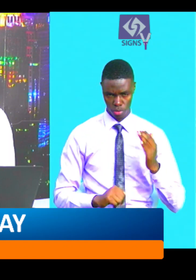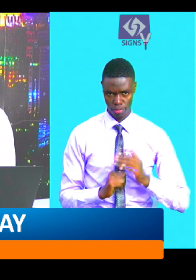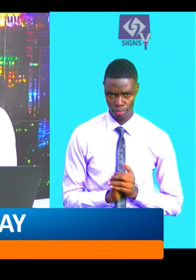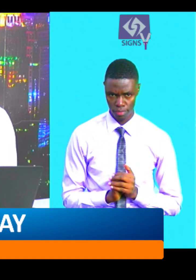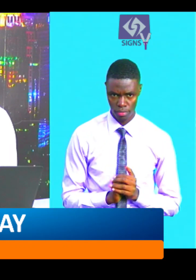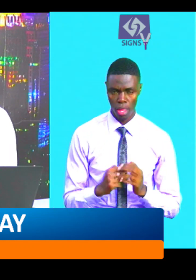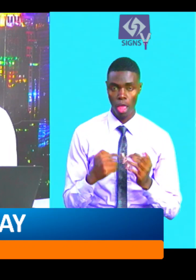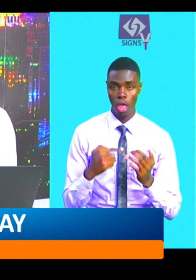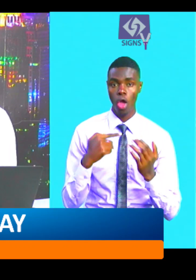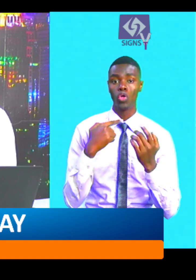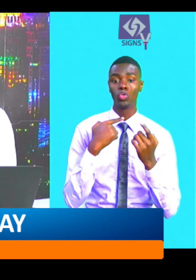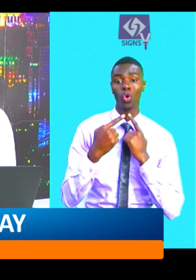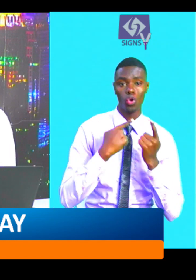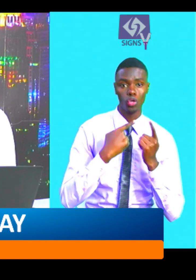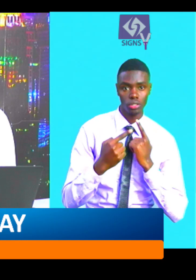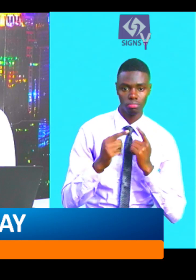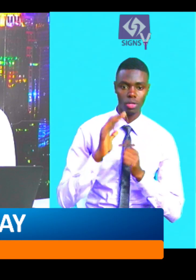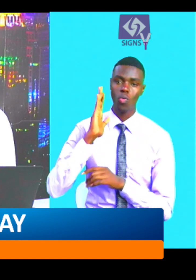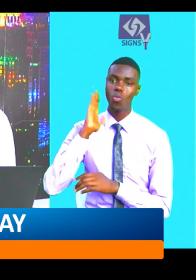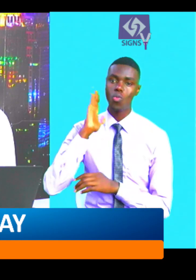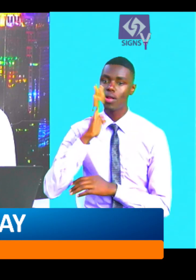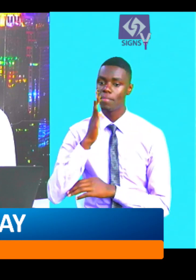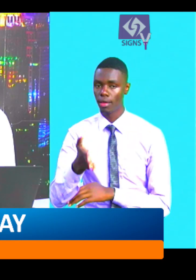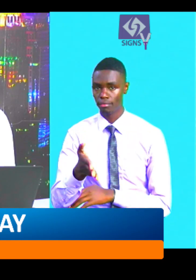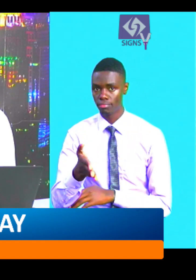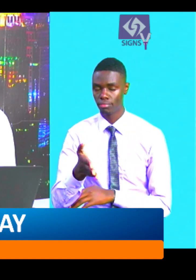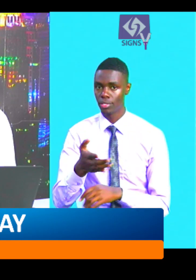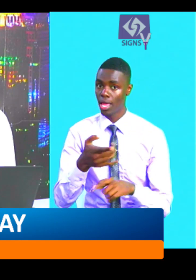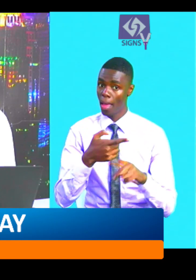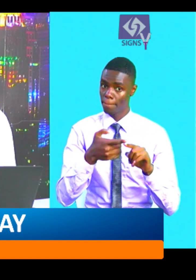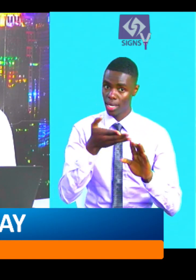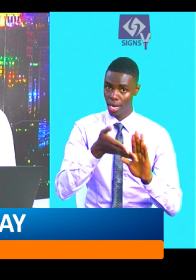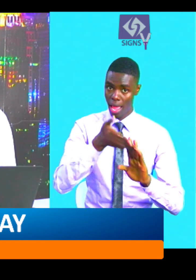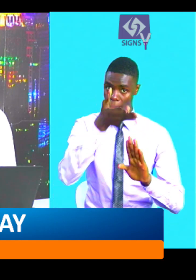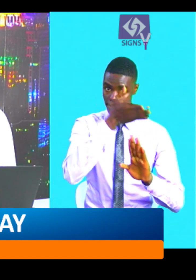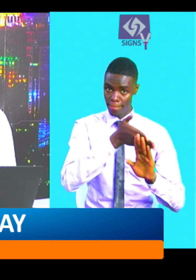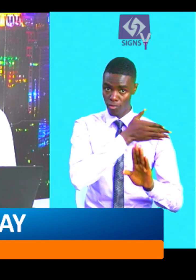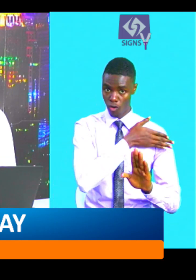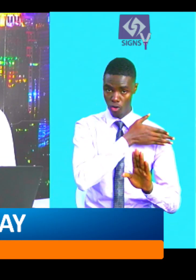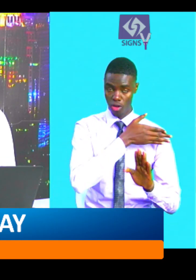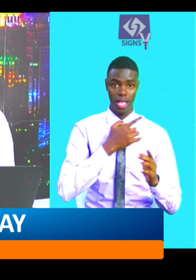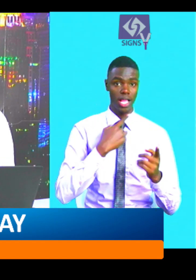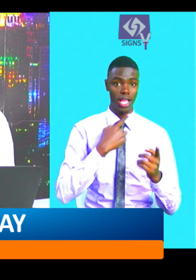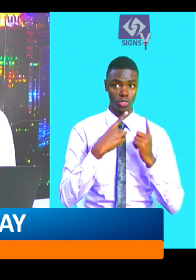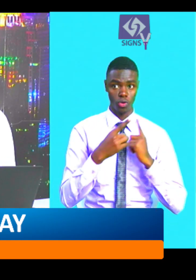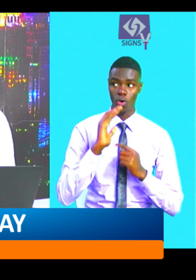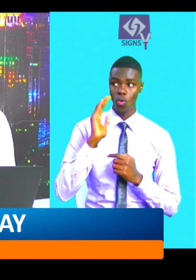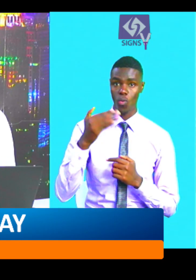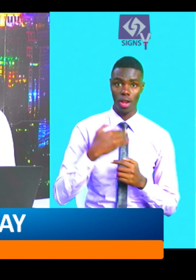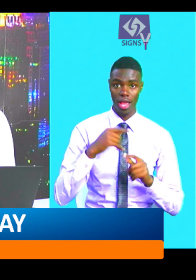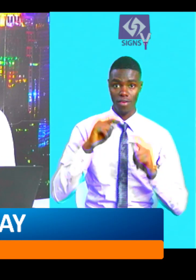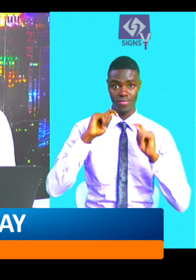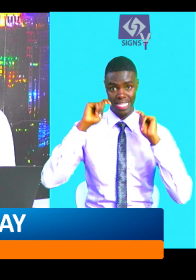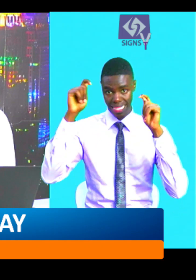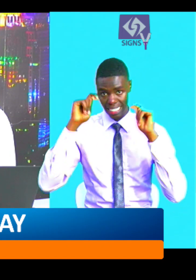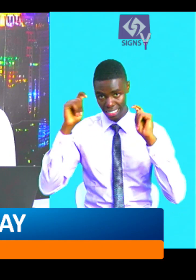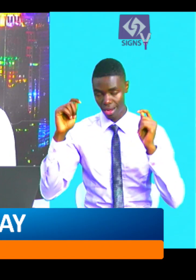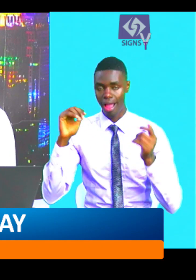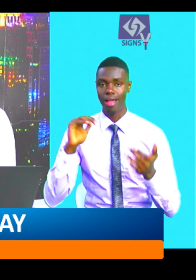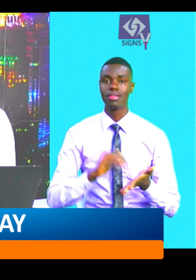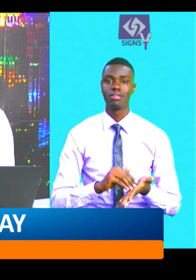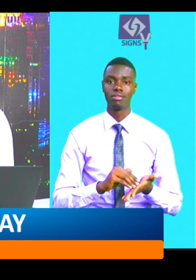Uhuru in that interview. Yeah. And you know, you can read between the lines. What I surmised from